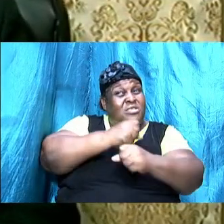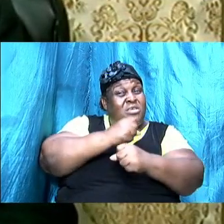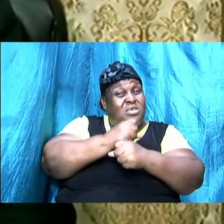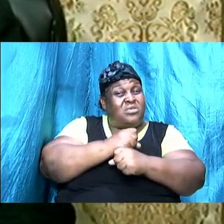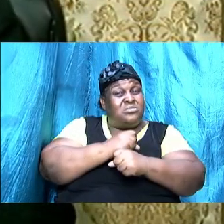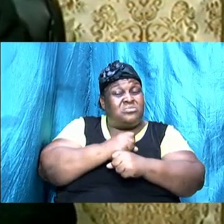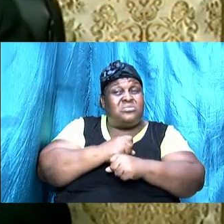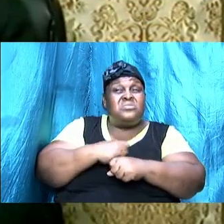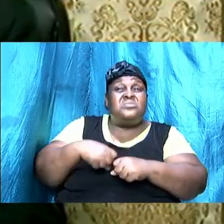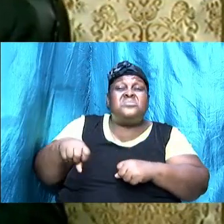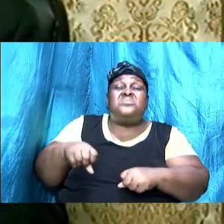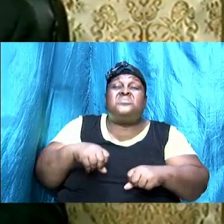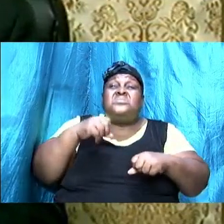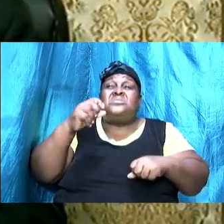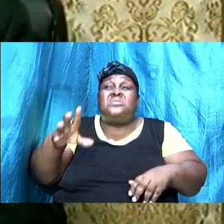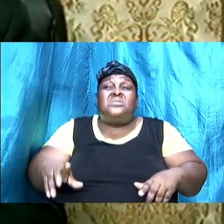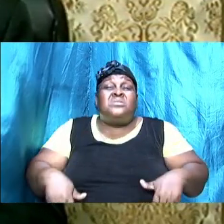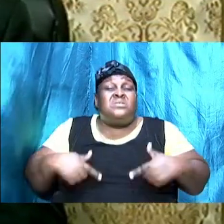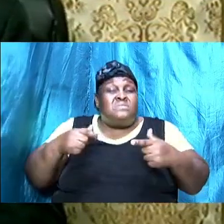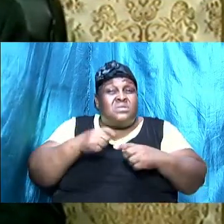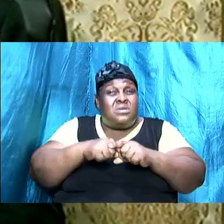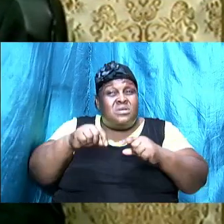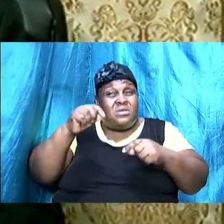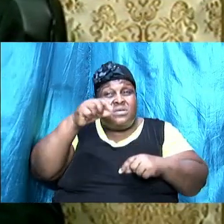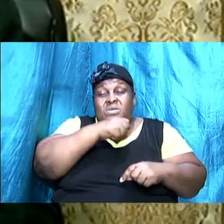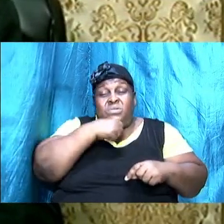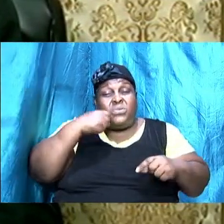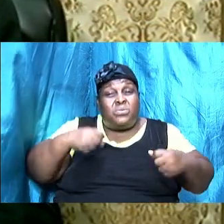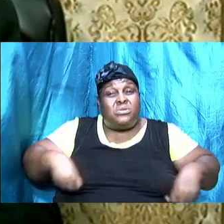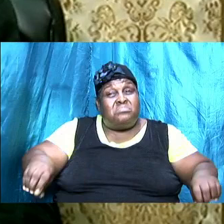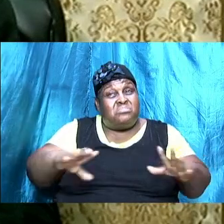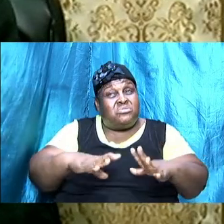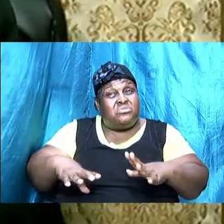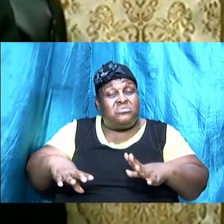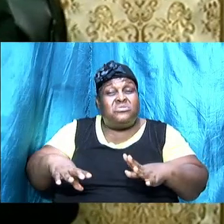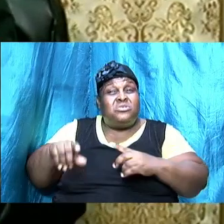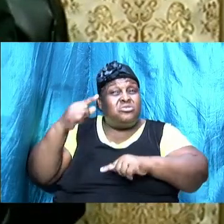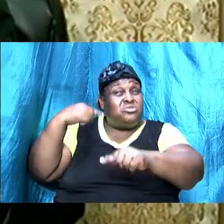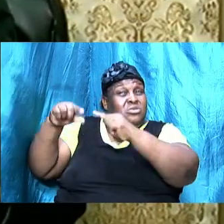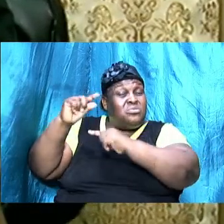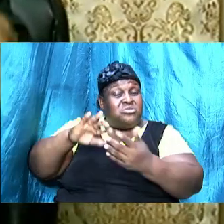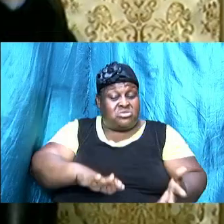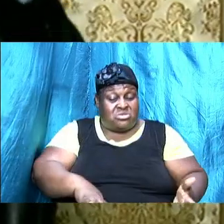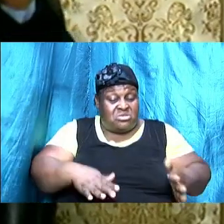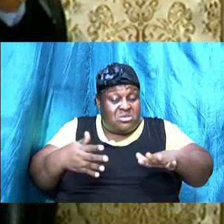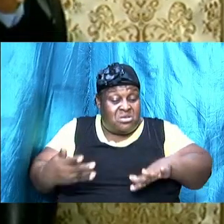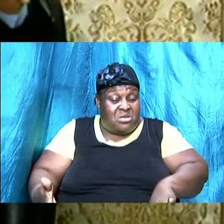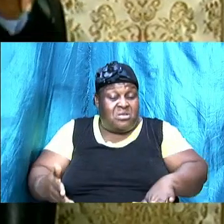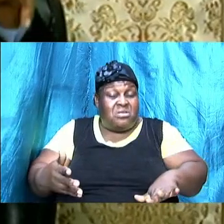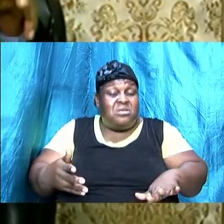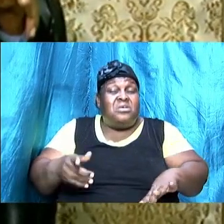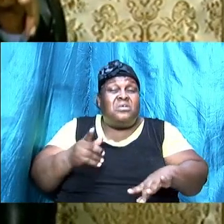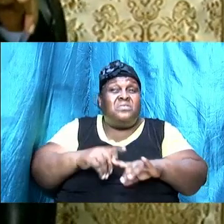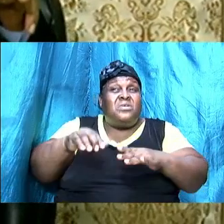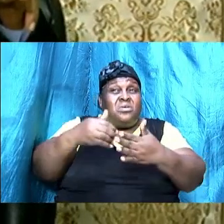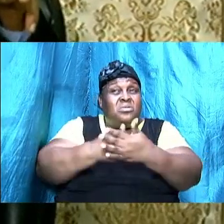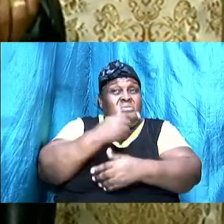in the wilderness and everything, the generation died out. And then a new generation